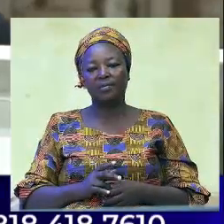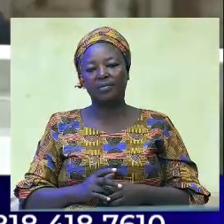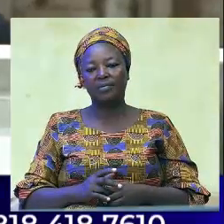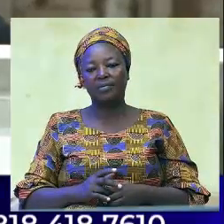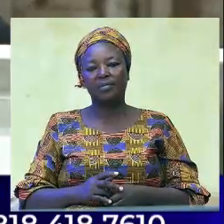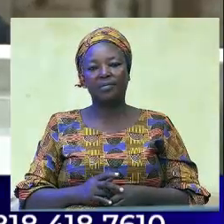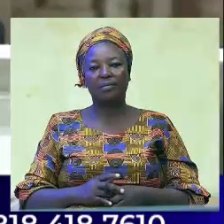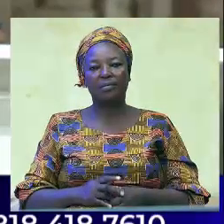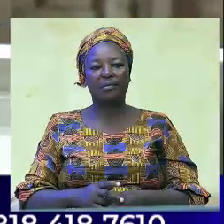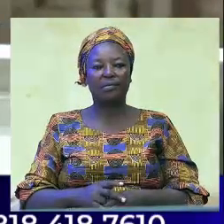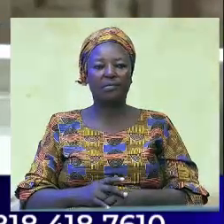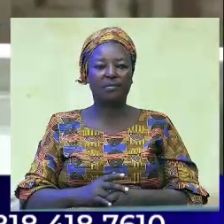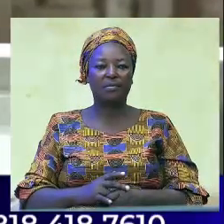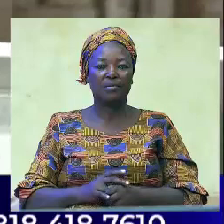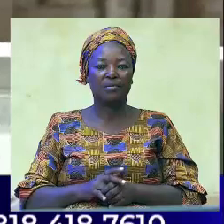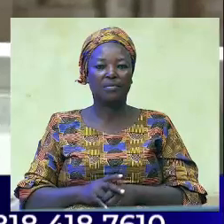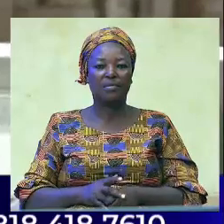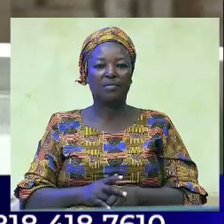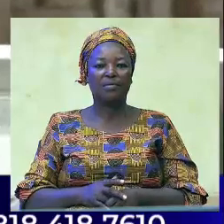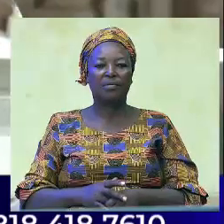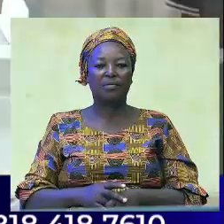Praise the Lord.